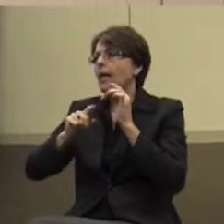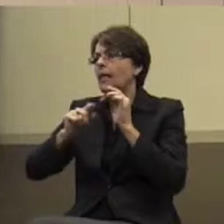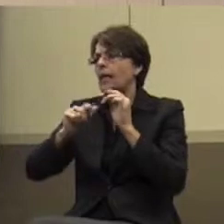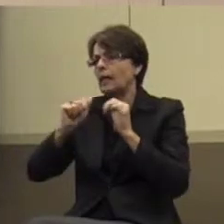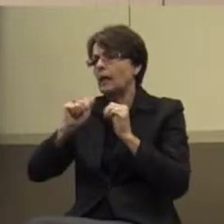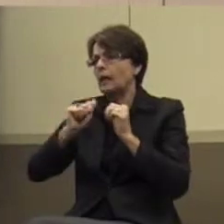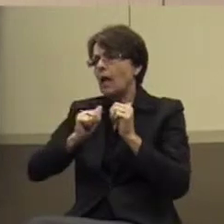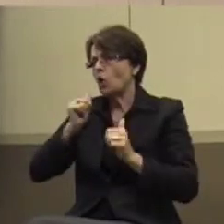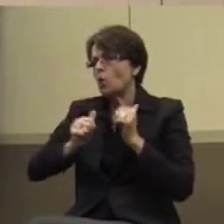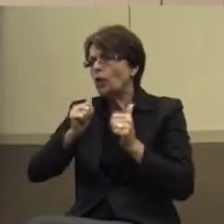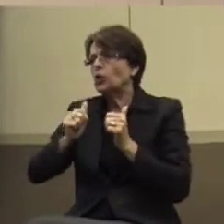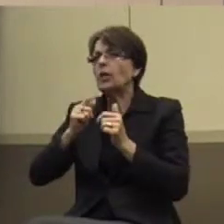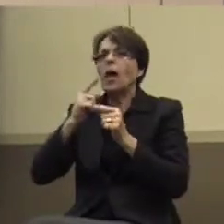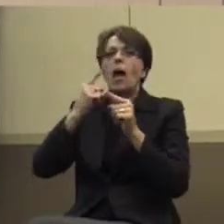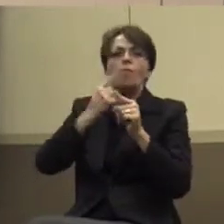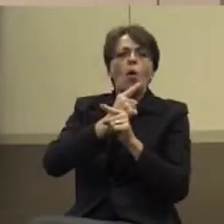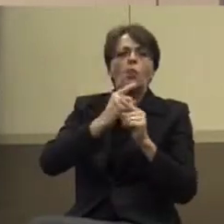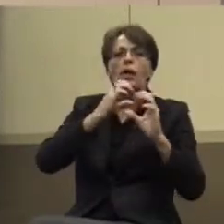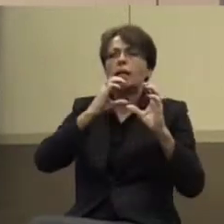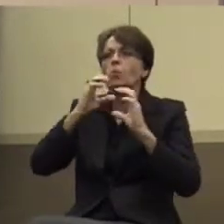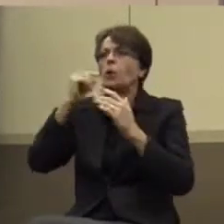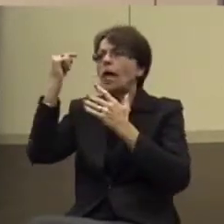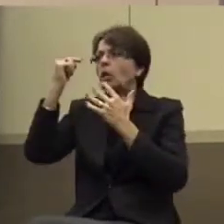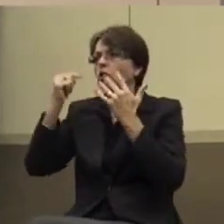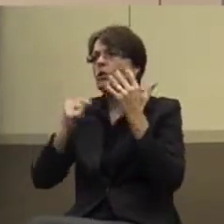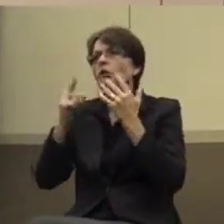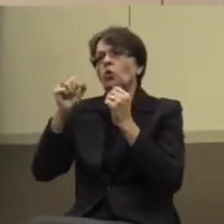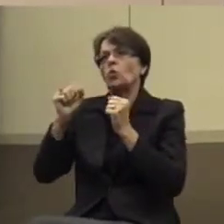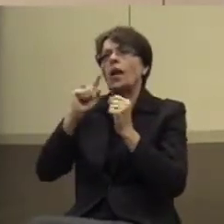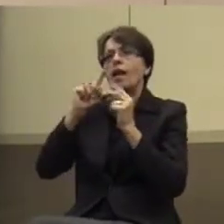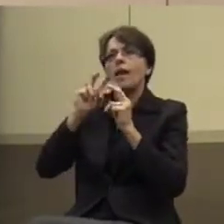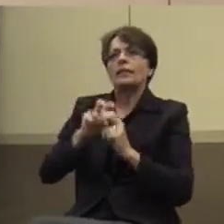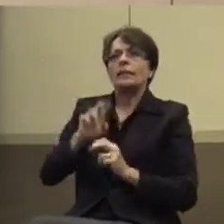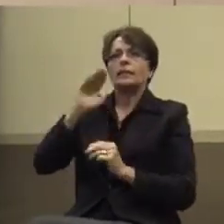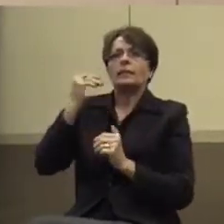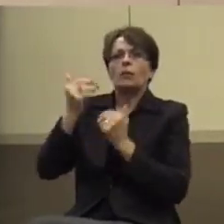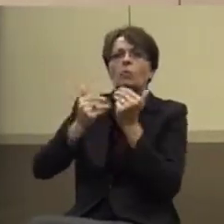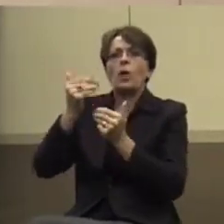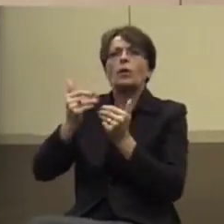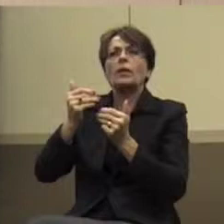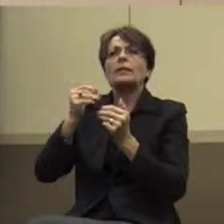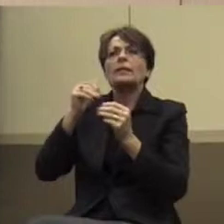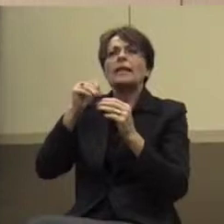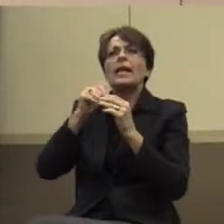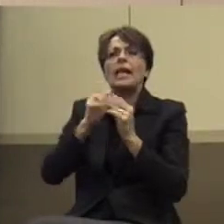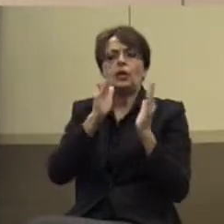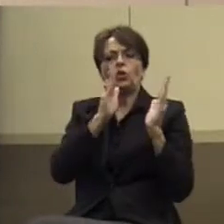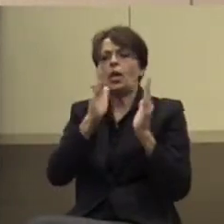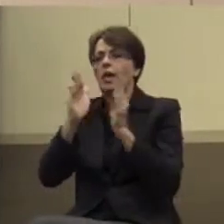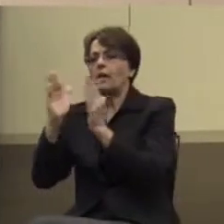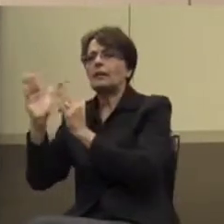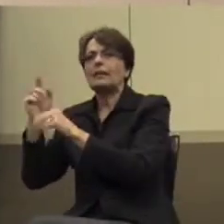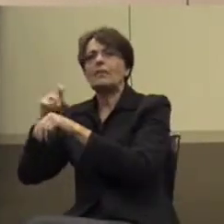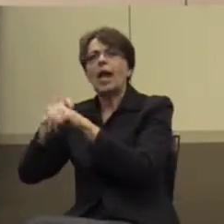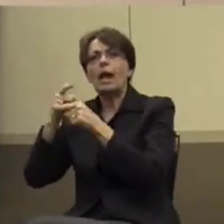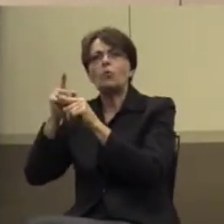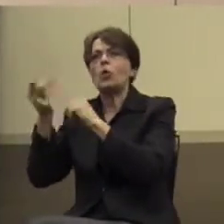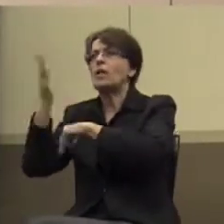appropriate communication, some of those types of things where you can assess the kid's progress at different chunks of time through the day.